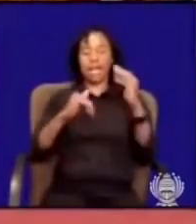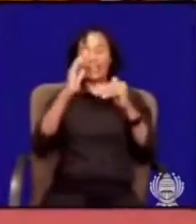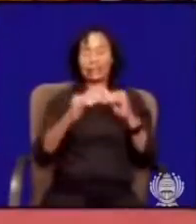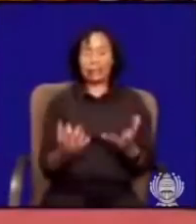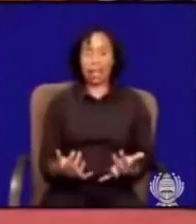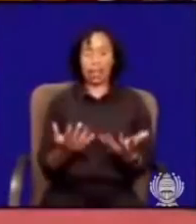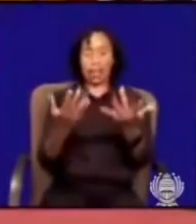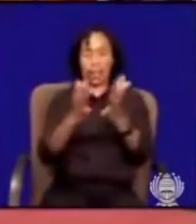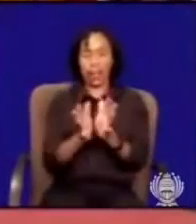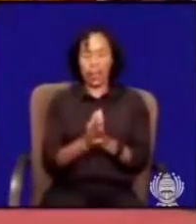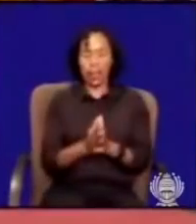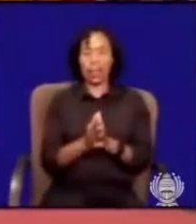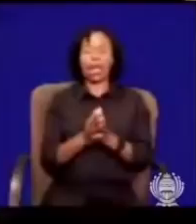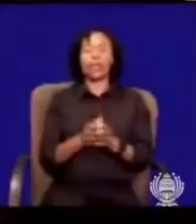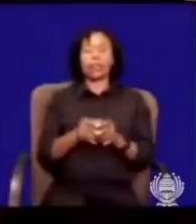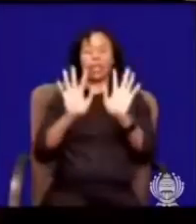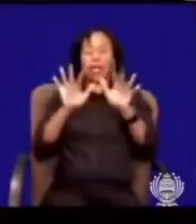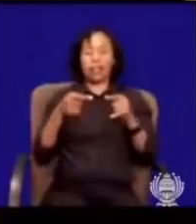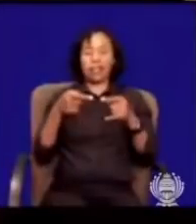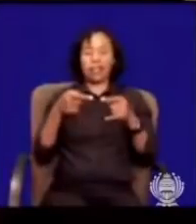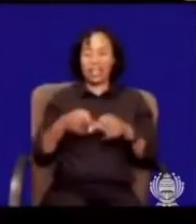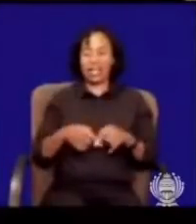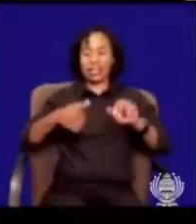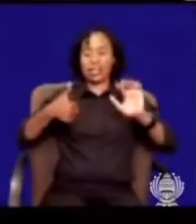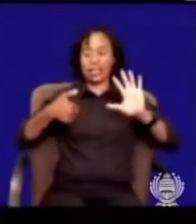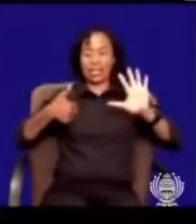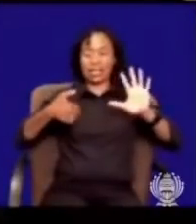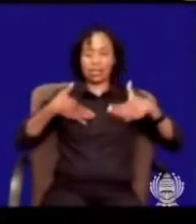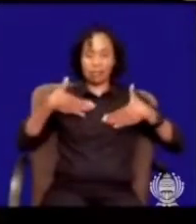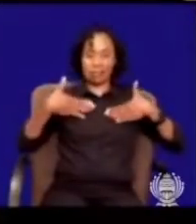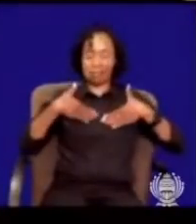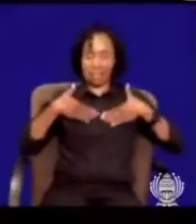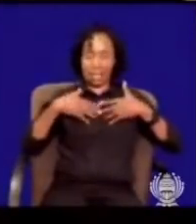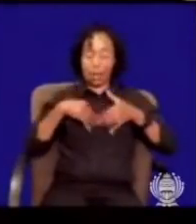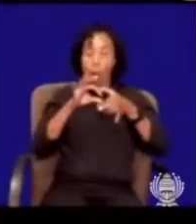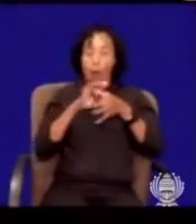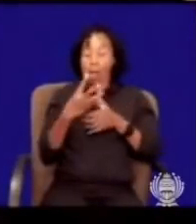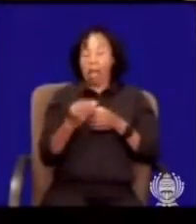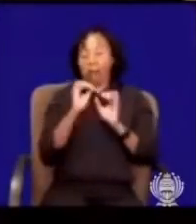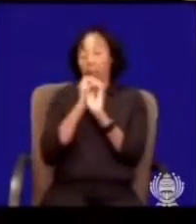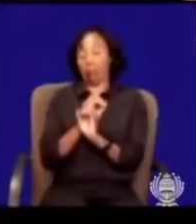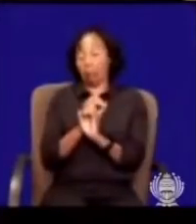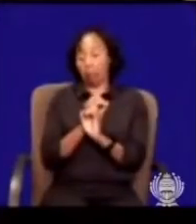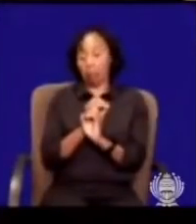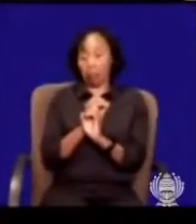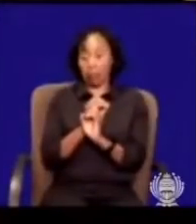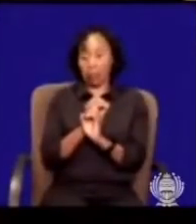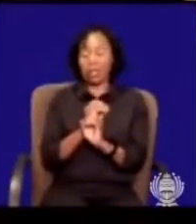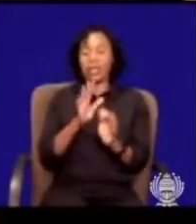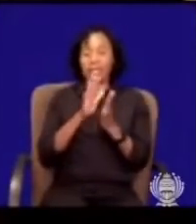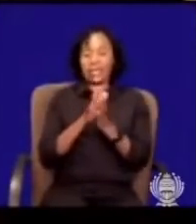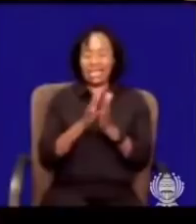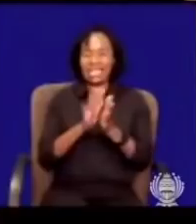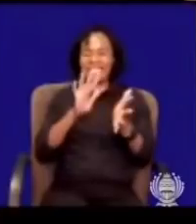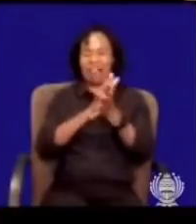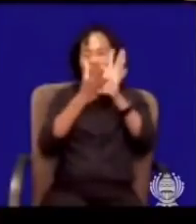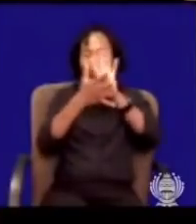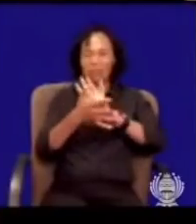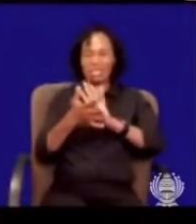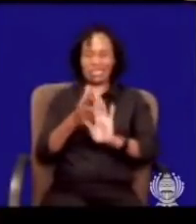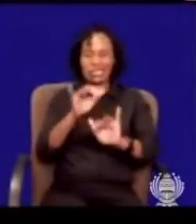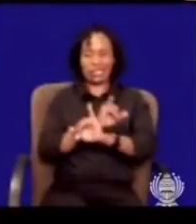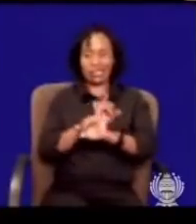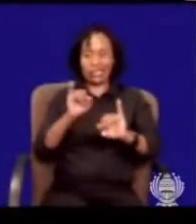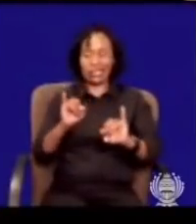Parliament homeless. While the cause of the fire remains a mystery, the extent of the damage is concerning. It